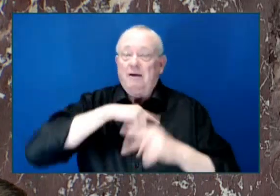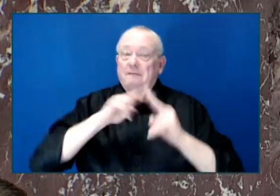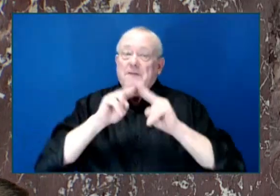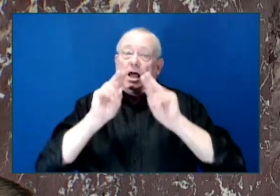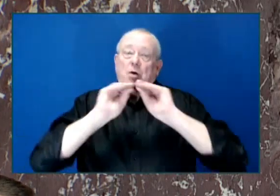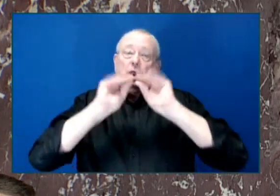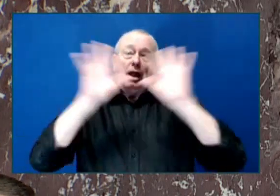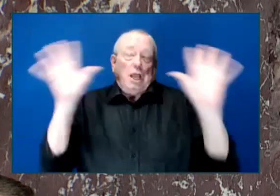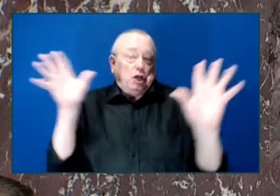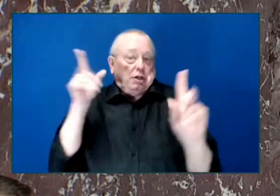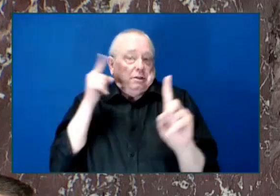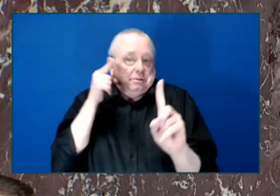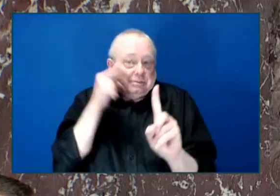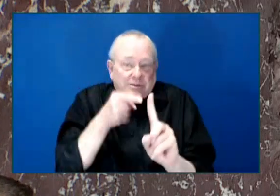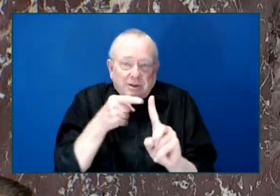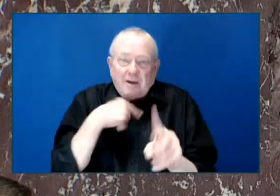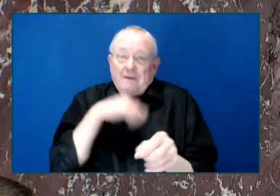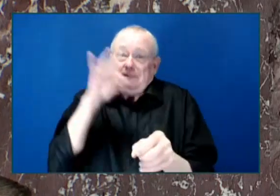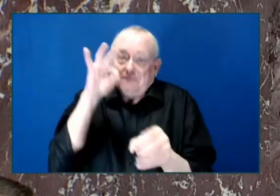36.